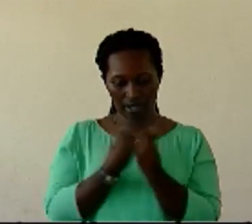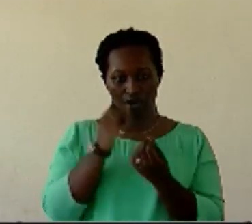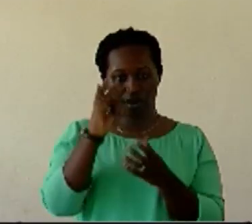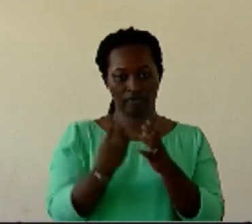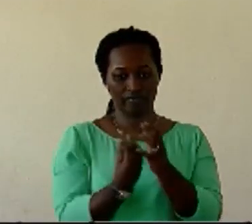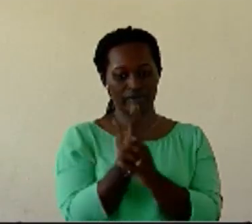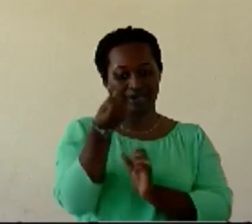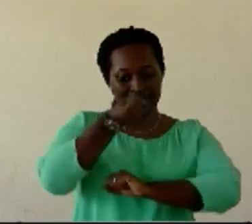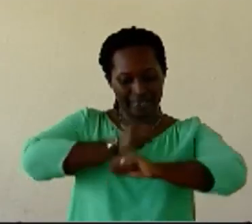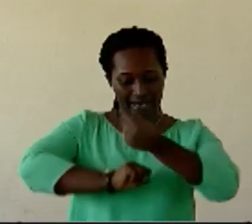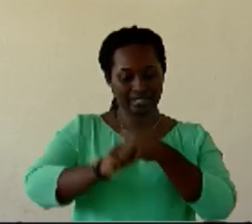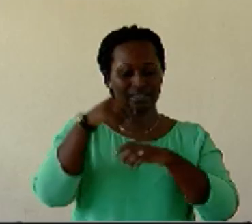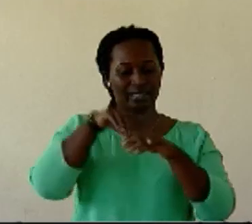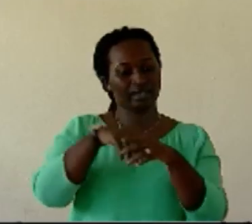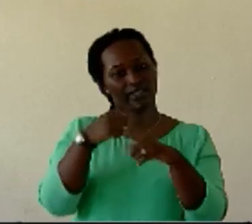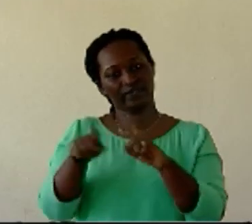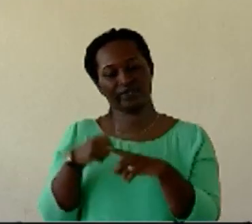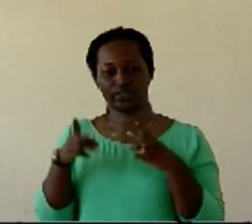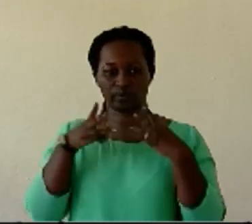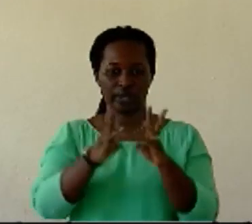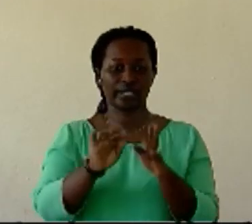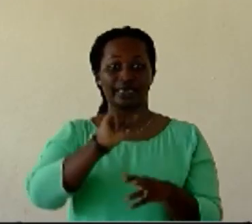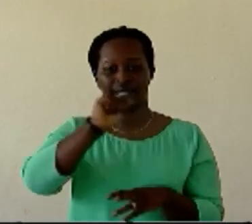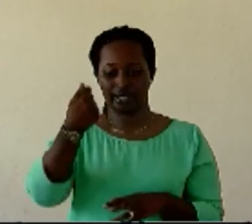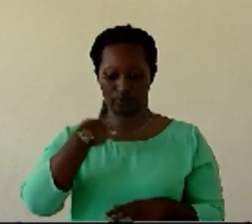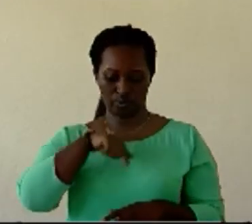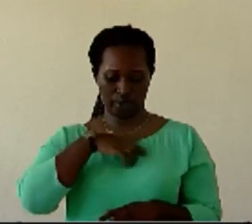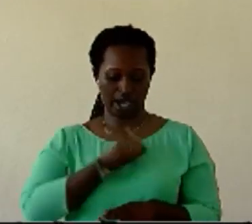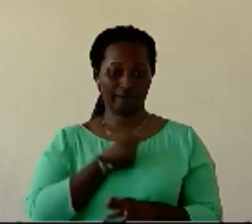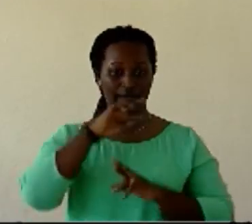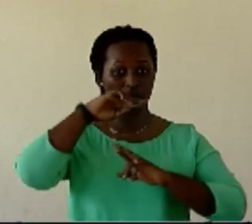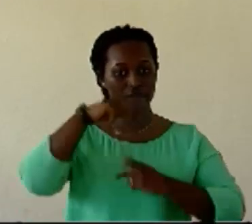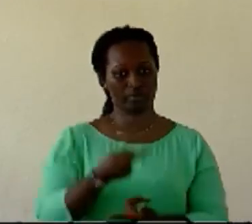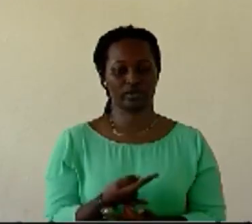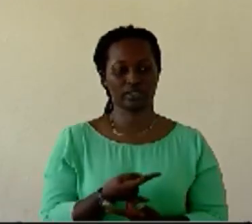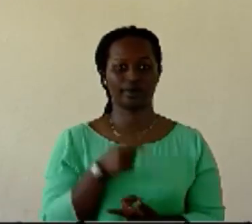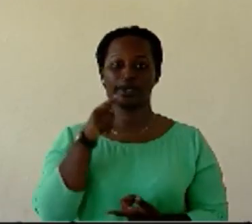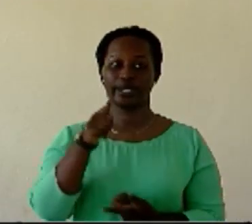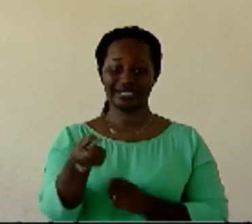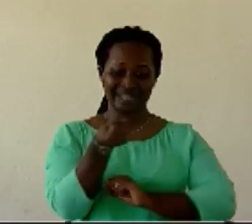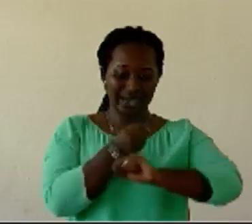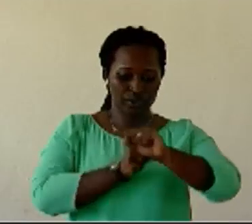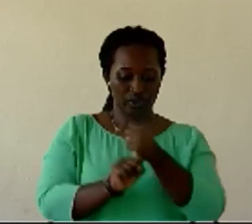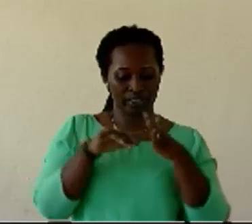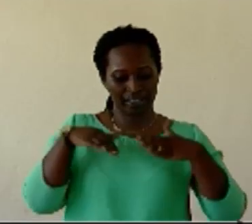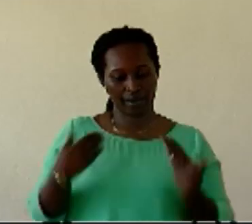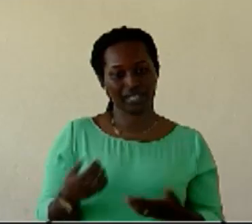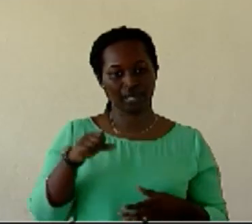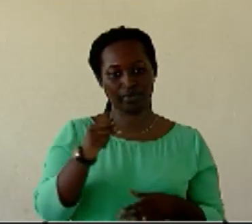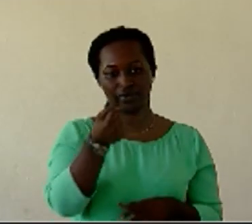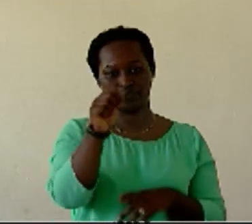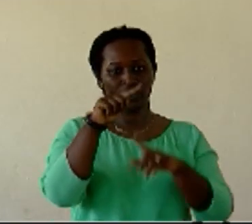in a certain way. Then we have response. The term response is an action or movement due